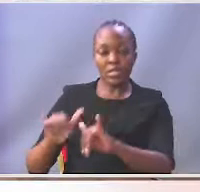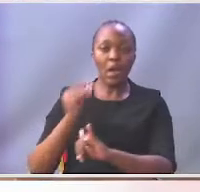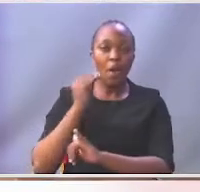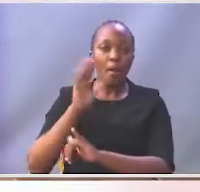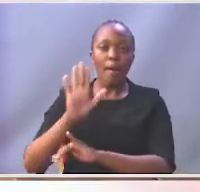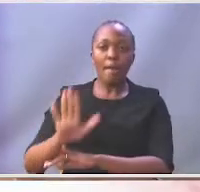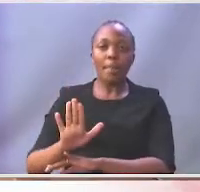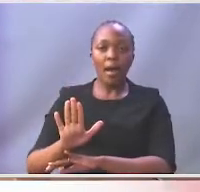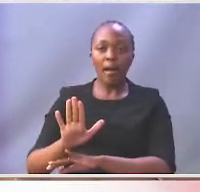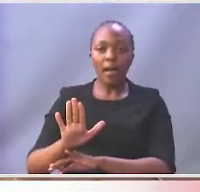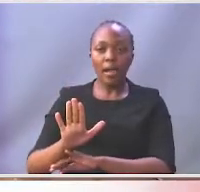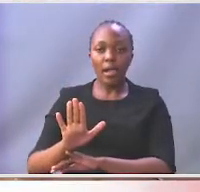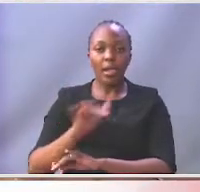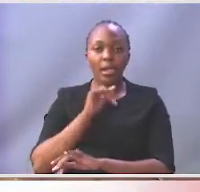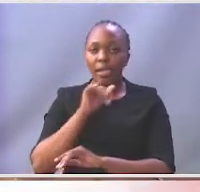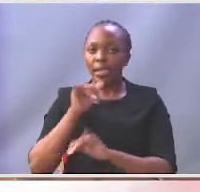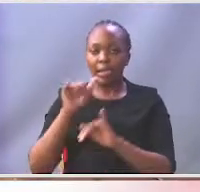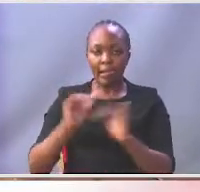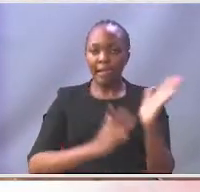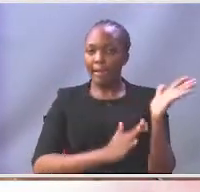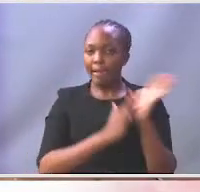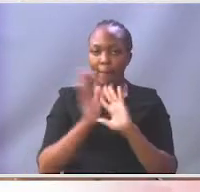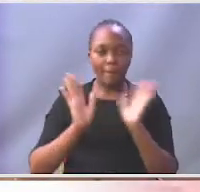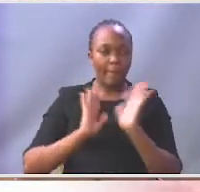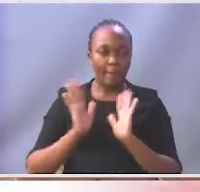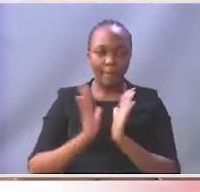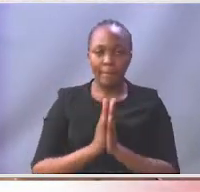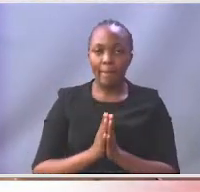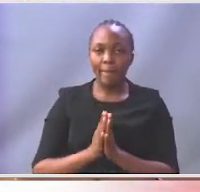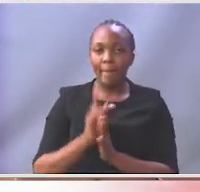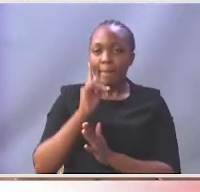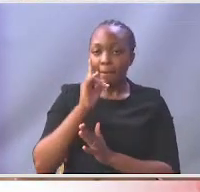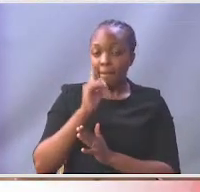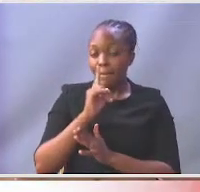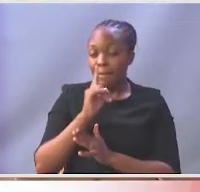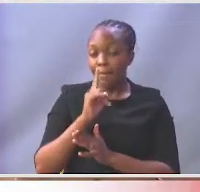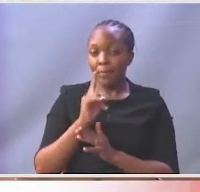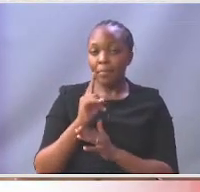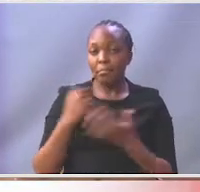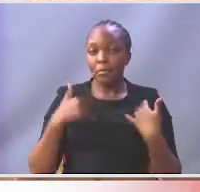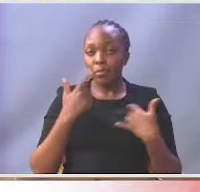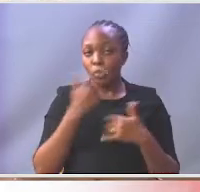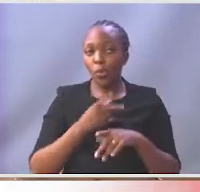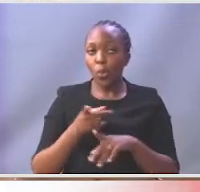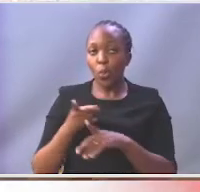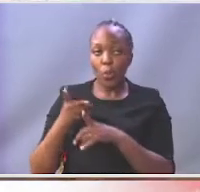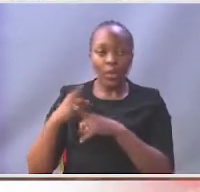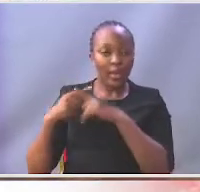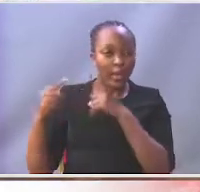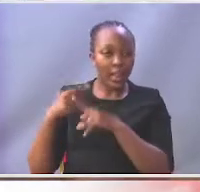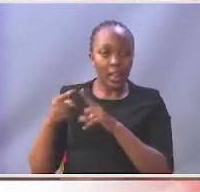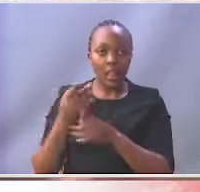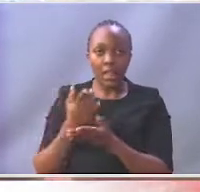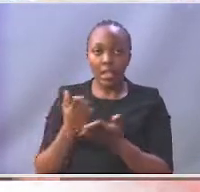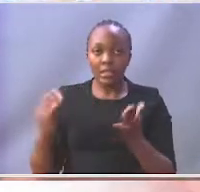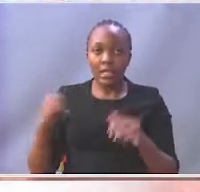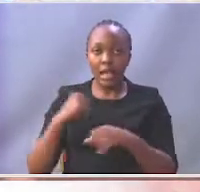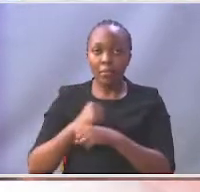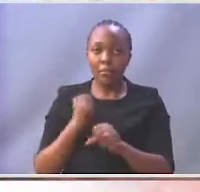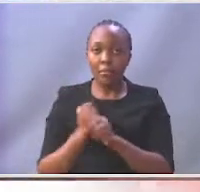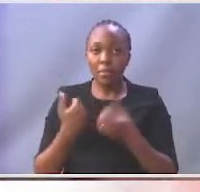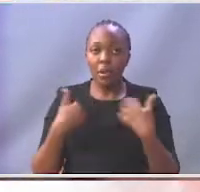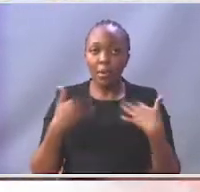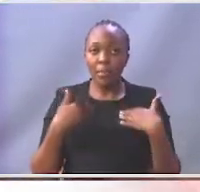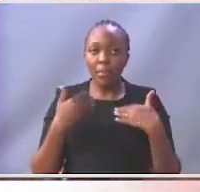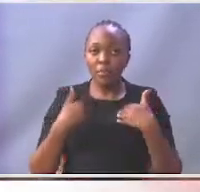The killing of Jacob Kiptoitoi, among several others in the region, has led residents of Ngaratuko to